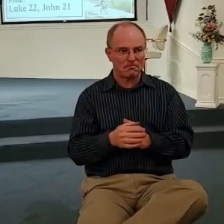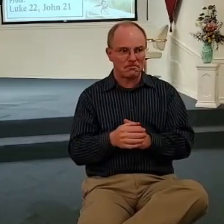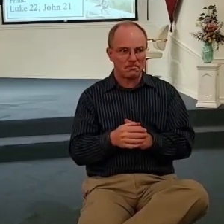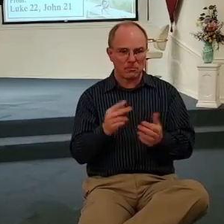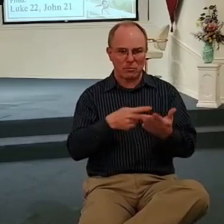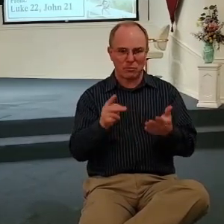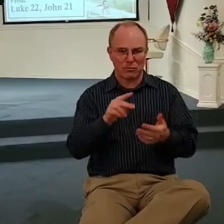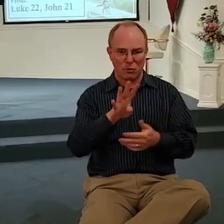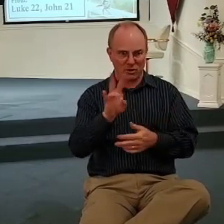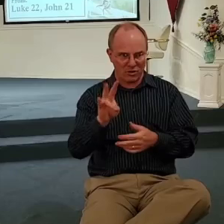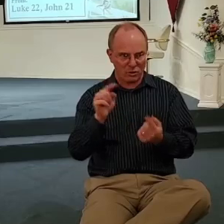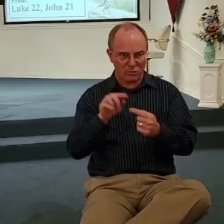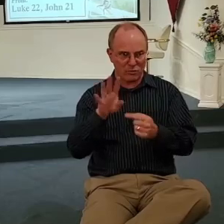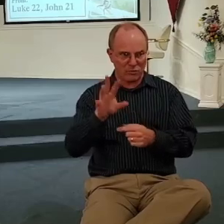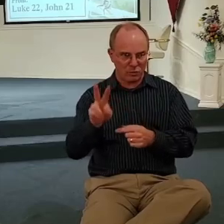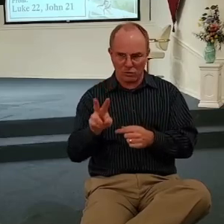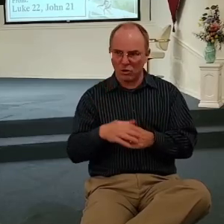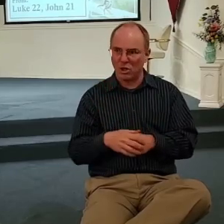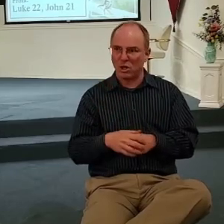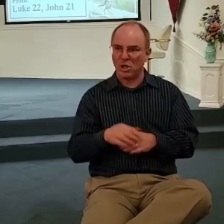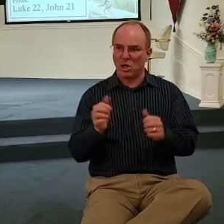The disciples are in the garden this time.